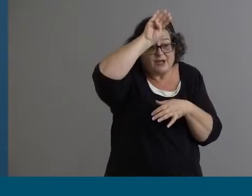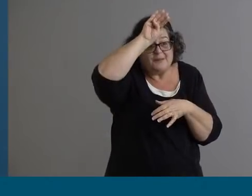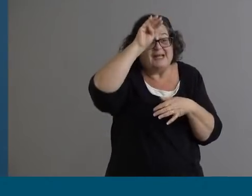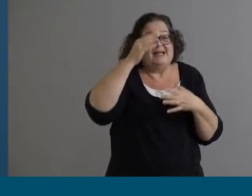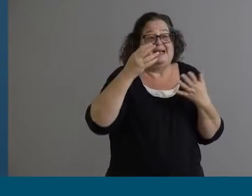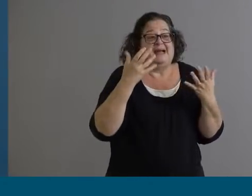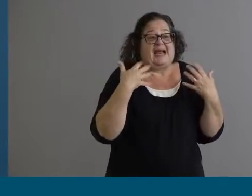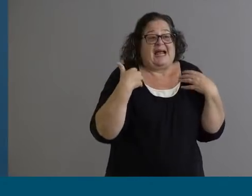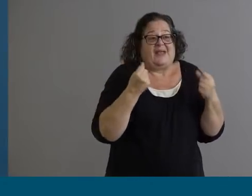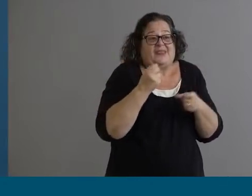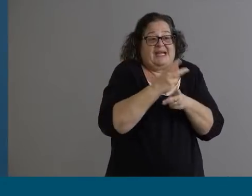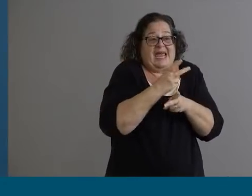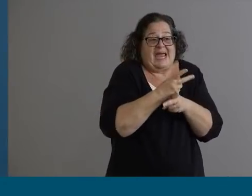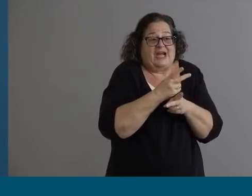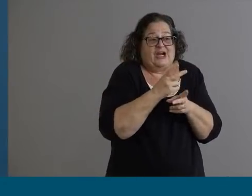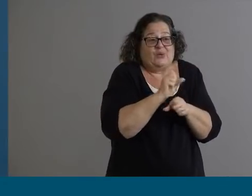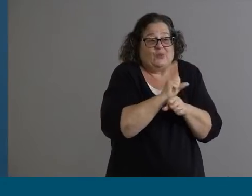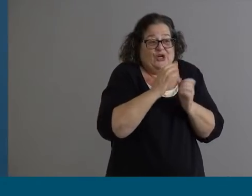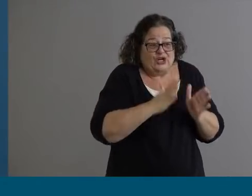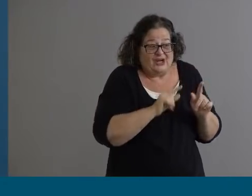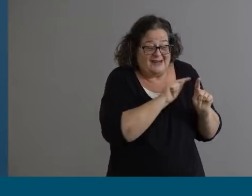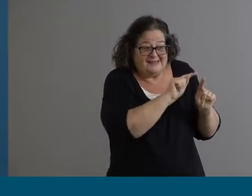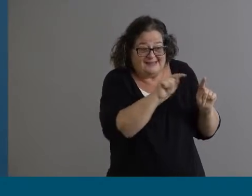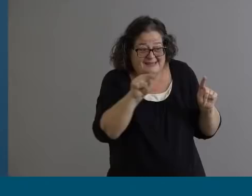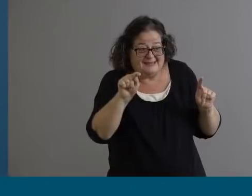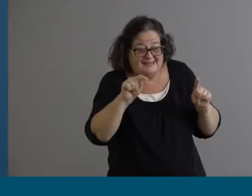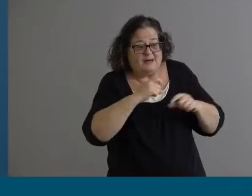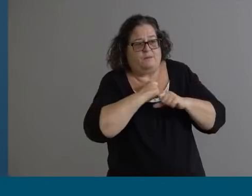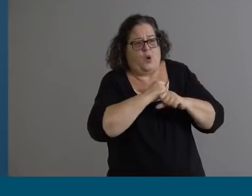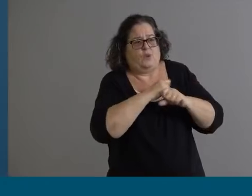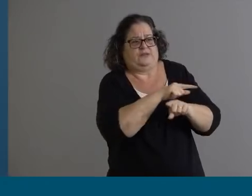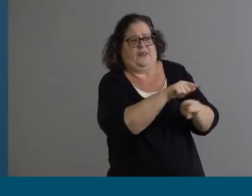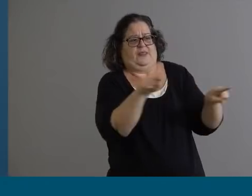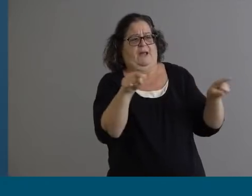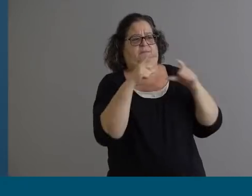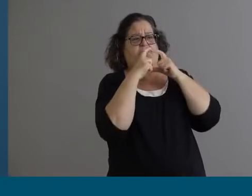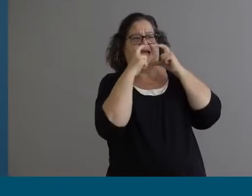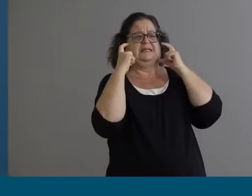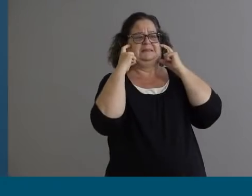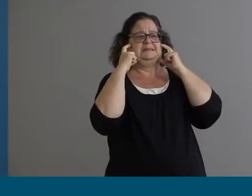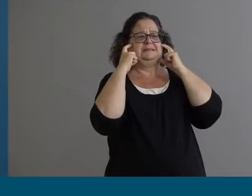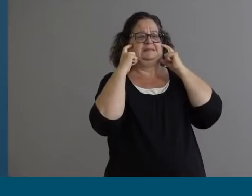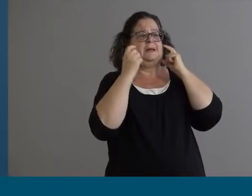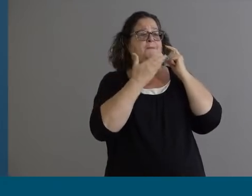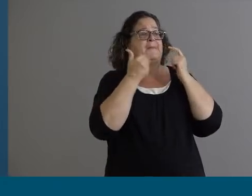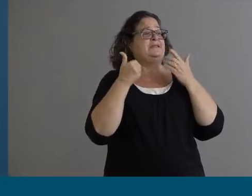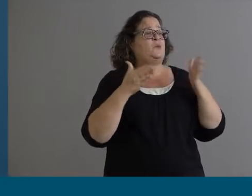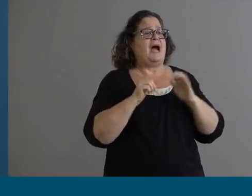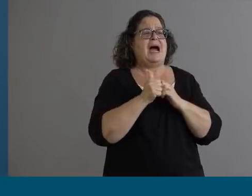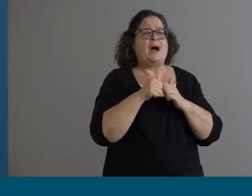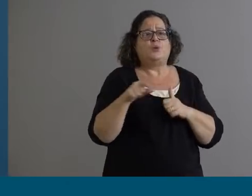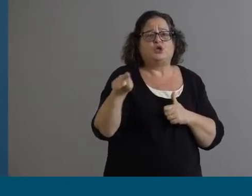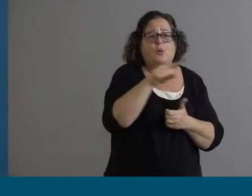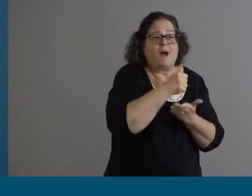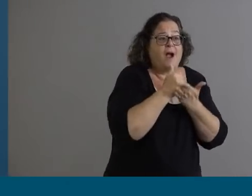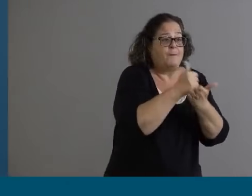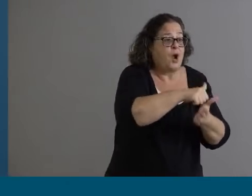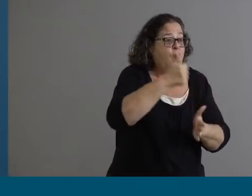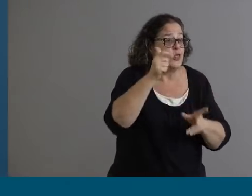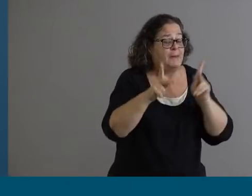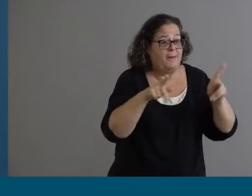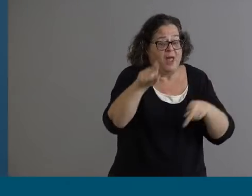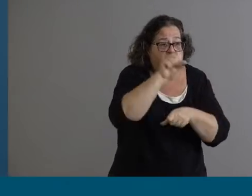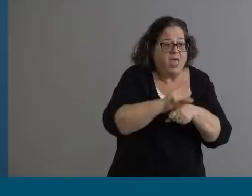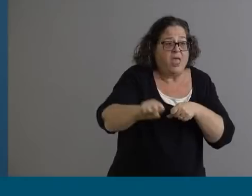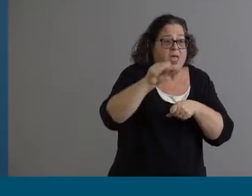healthcare workers. There is no better way to lighten their load than to put on a mask and slow